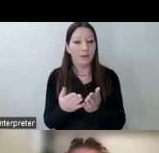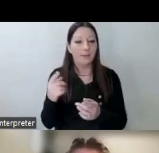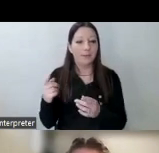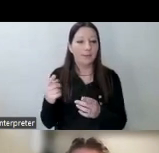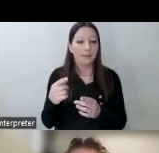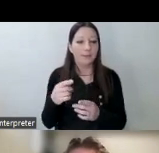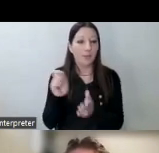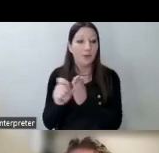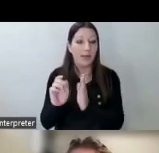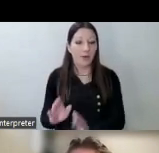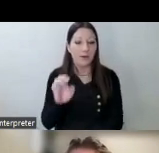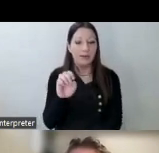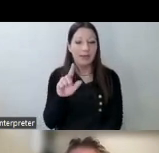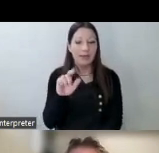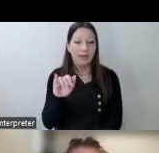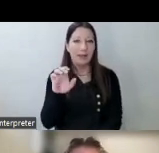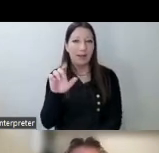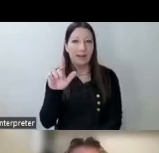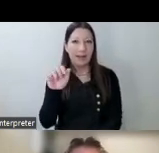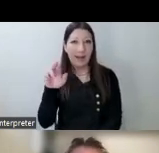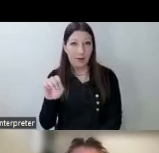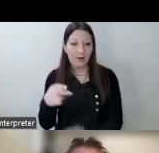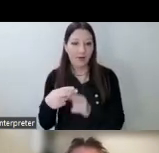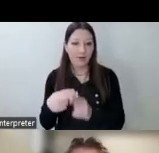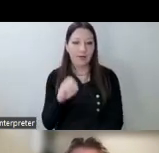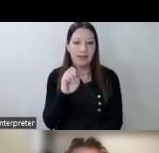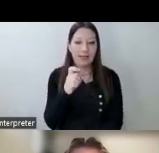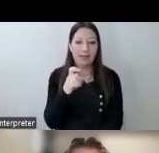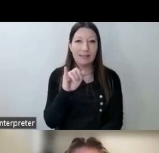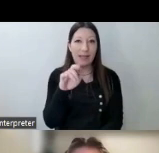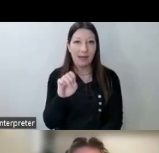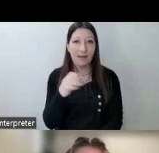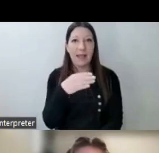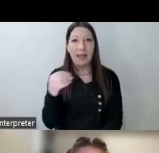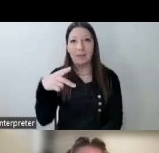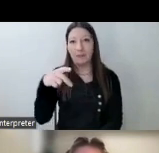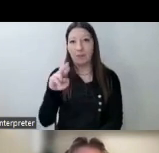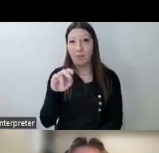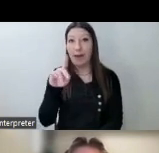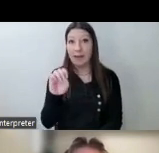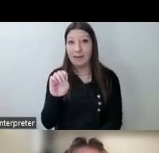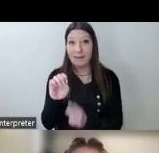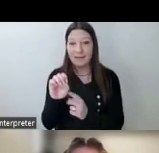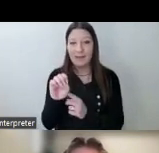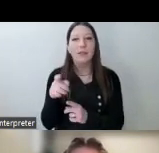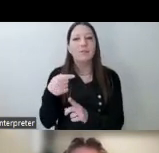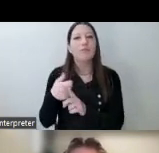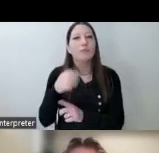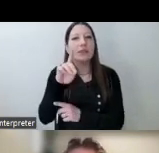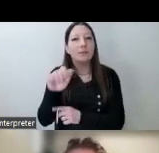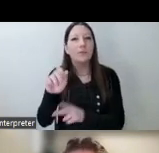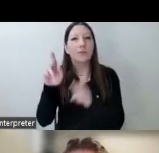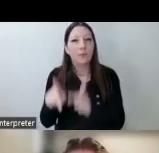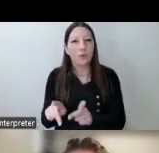is largely about their connection to the rural logging town in Oregon, where they grew up. And it's also about the exile that they feel from that